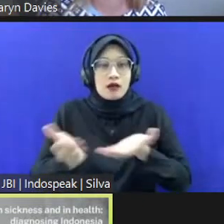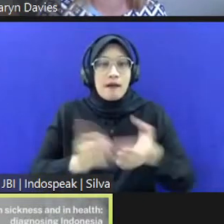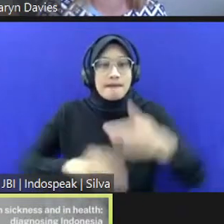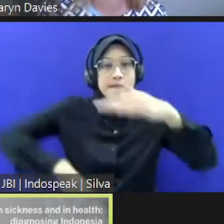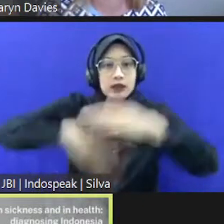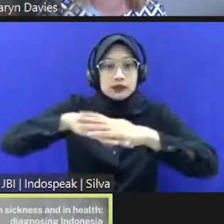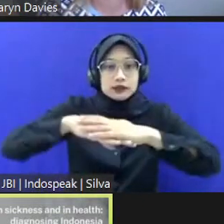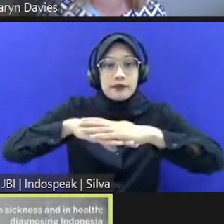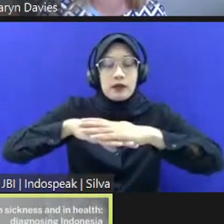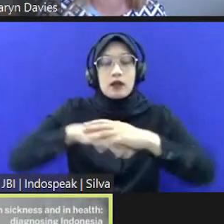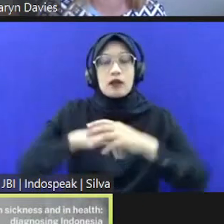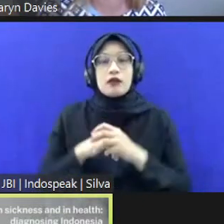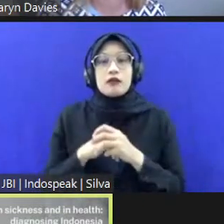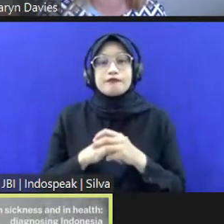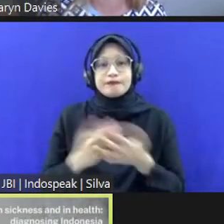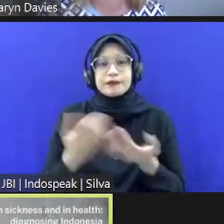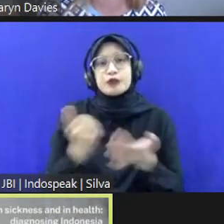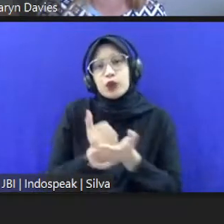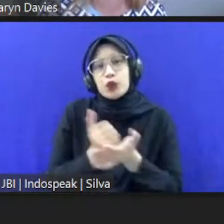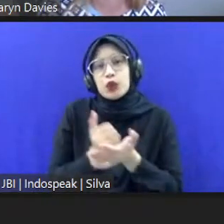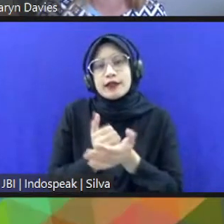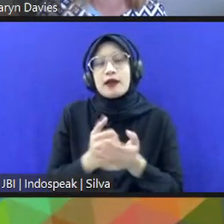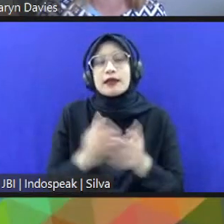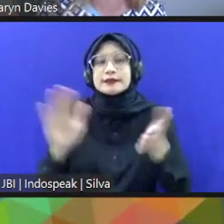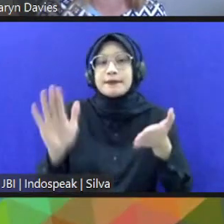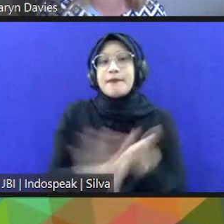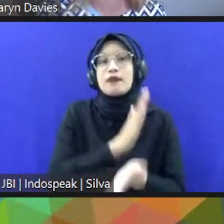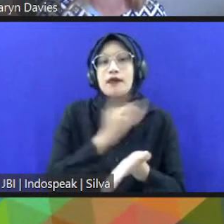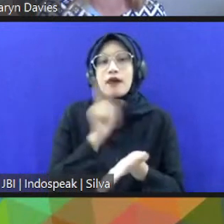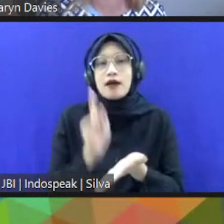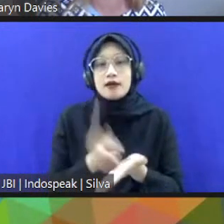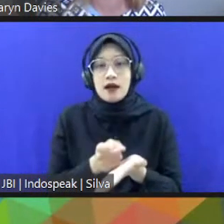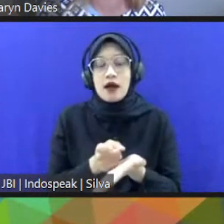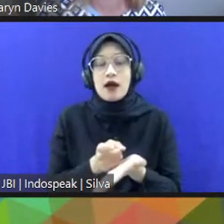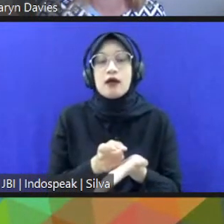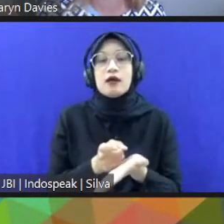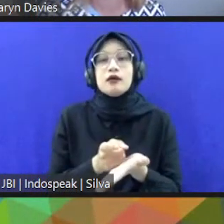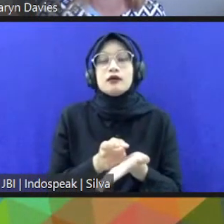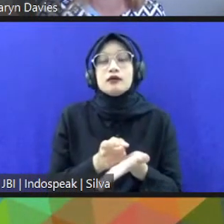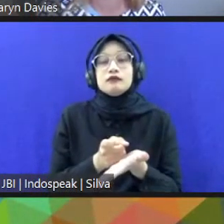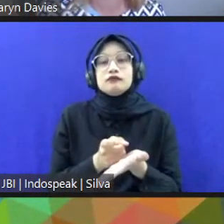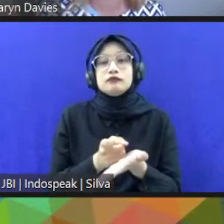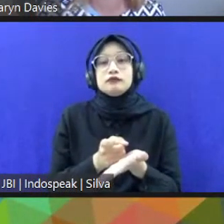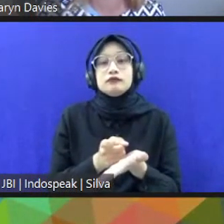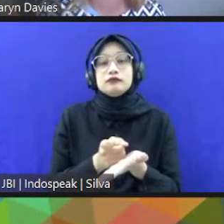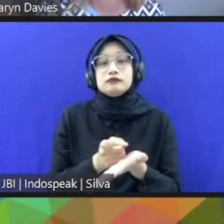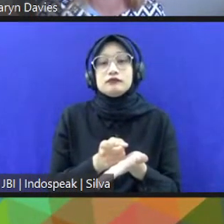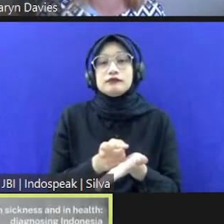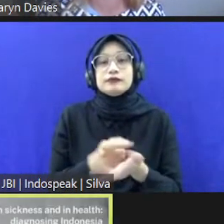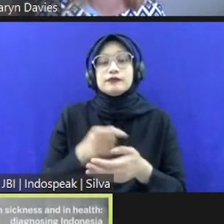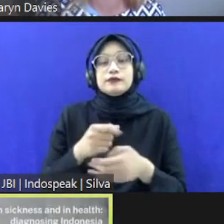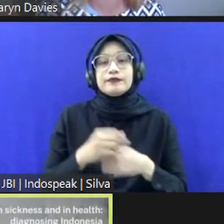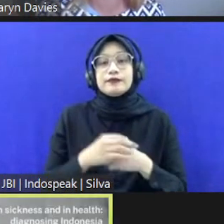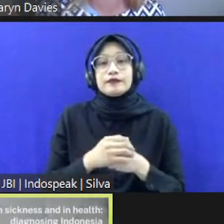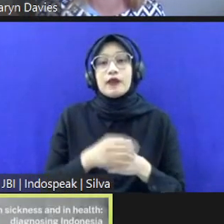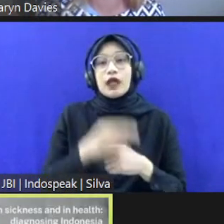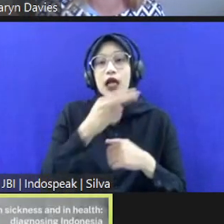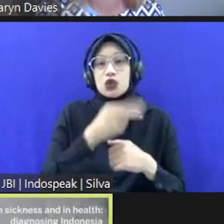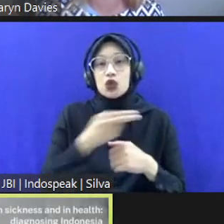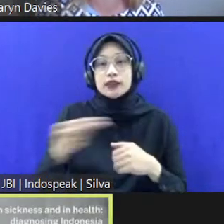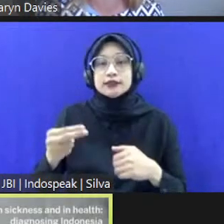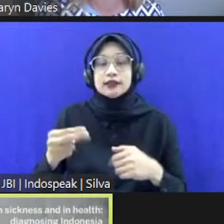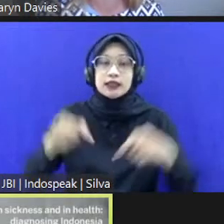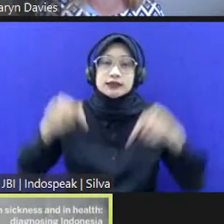the momentum is there because we see in Indonesia now suffer not